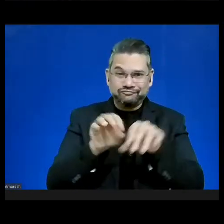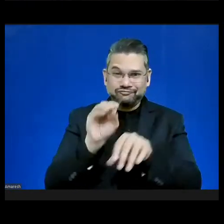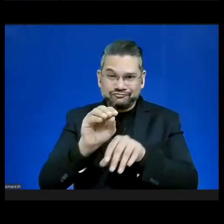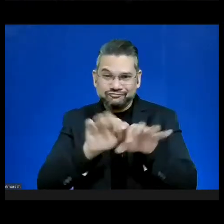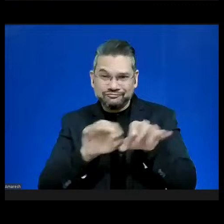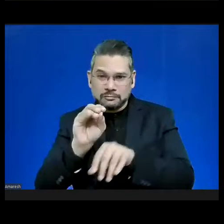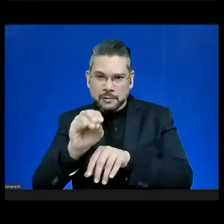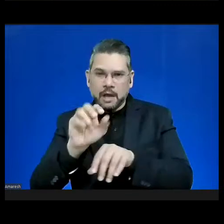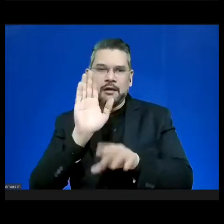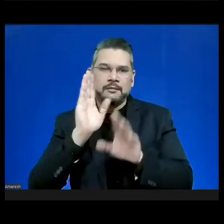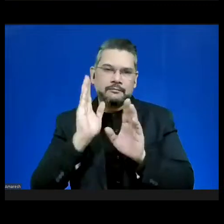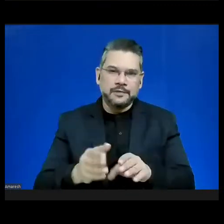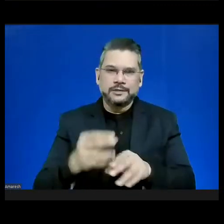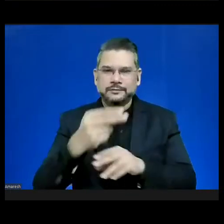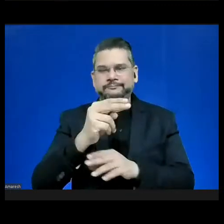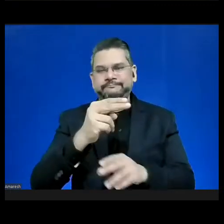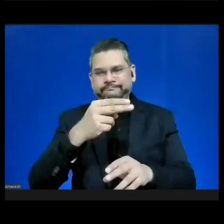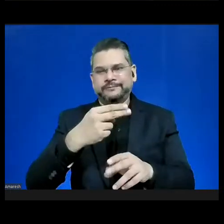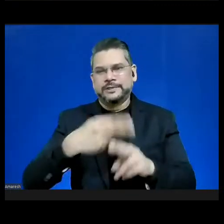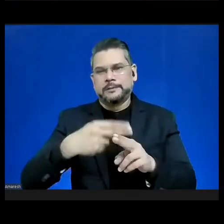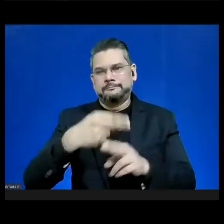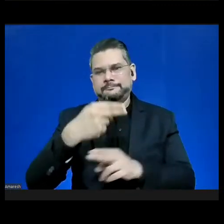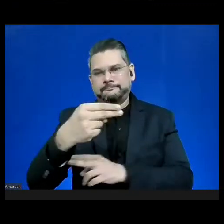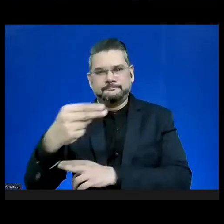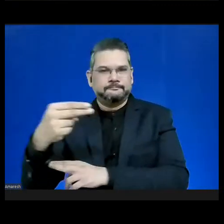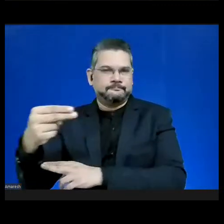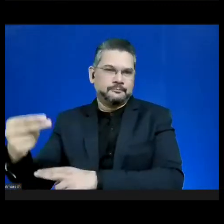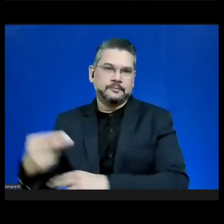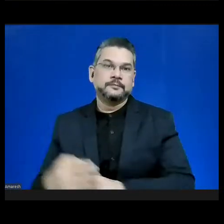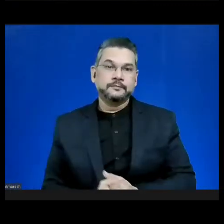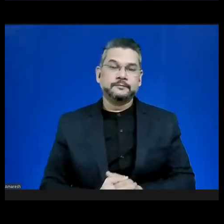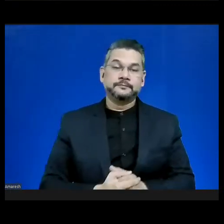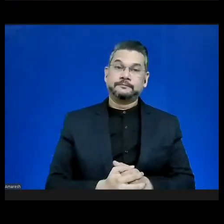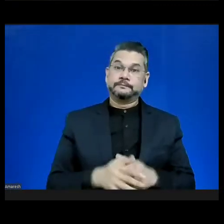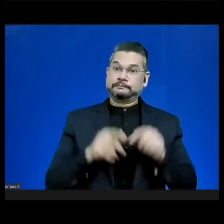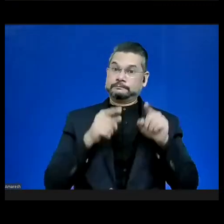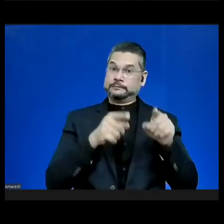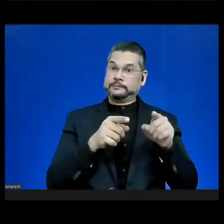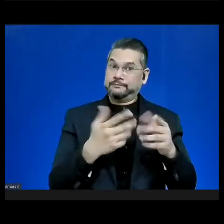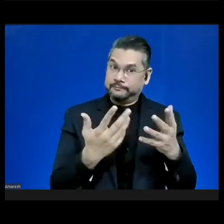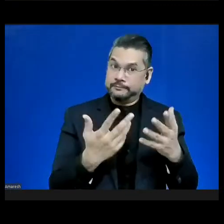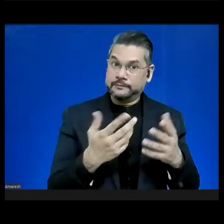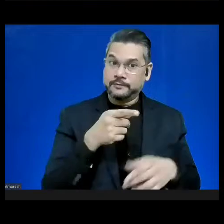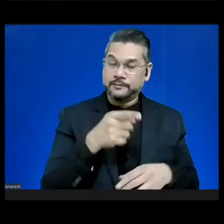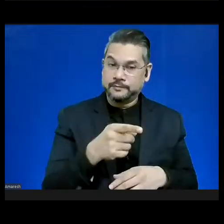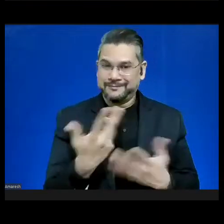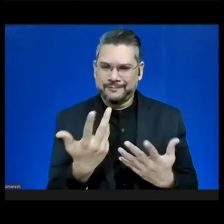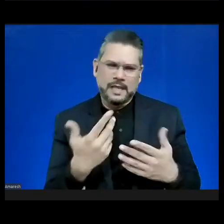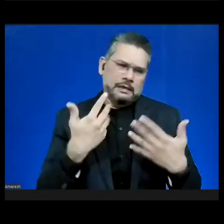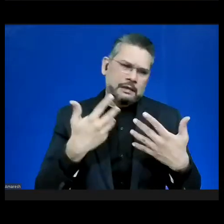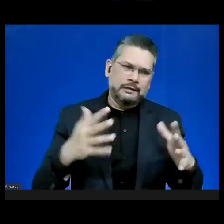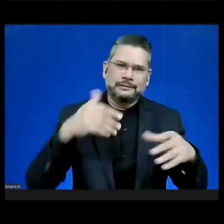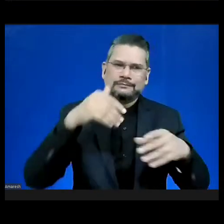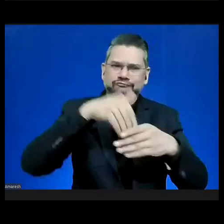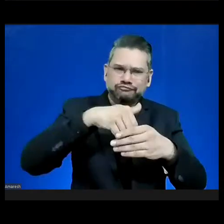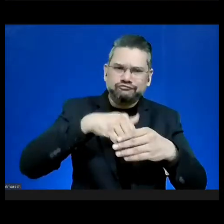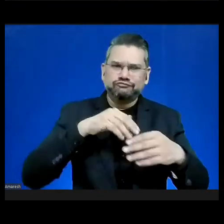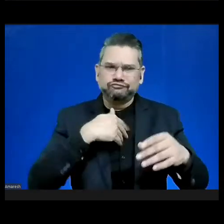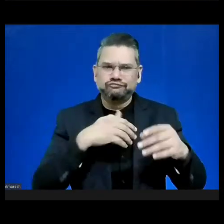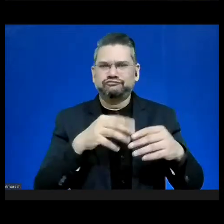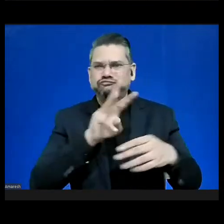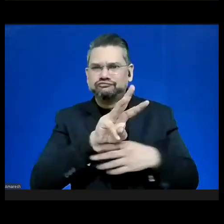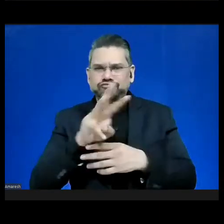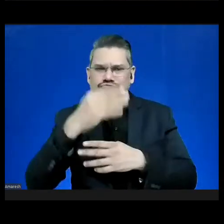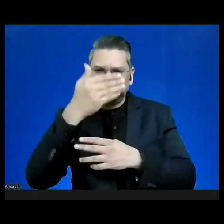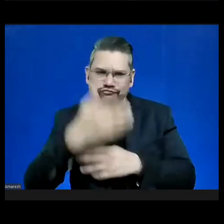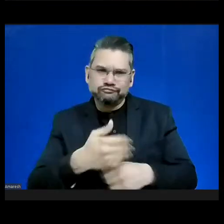much on at this stage. This is something which is the site should be, any content that you have should be responsive. So irrespective